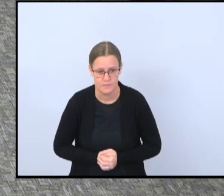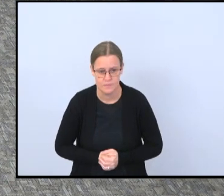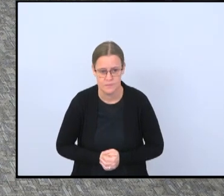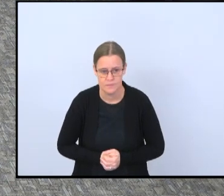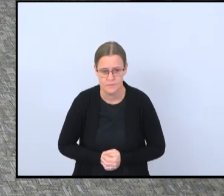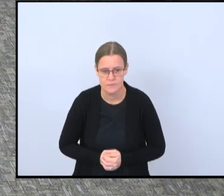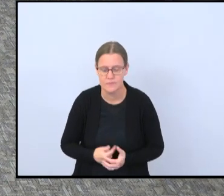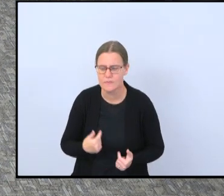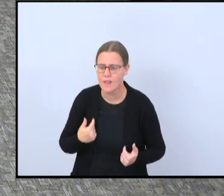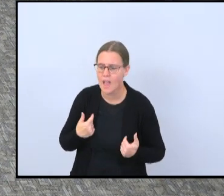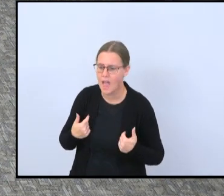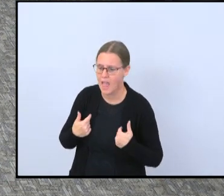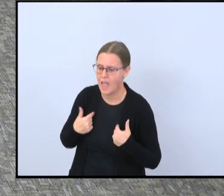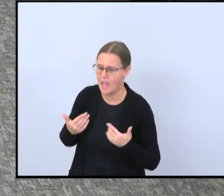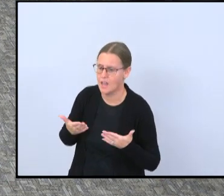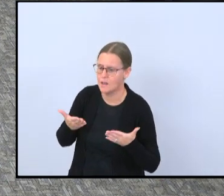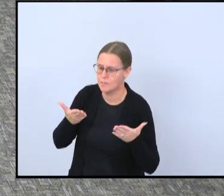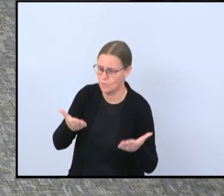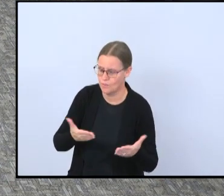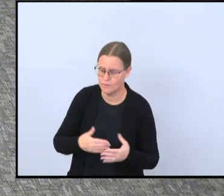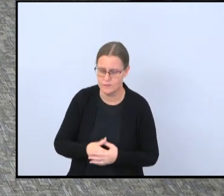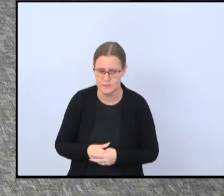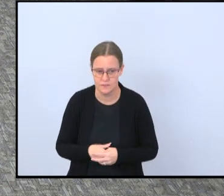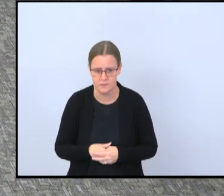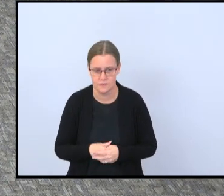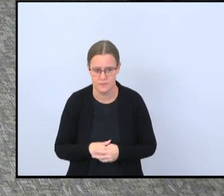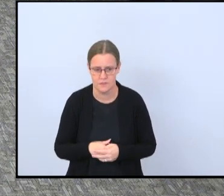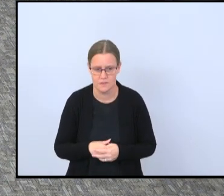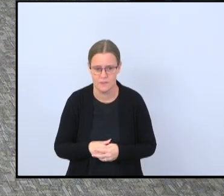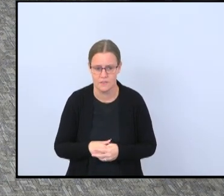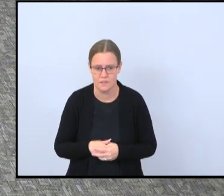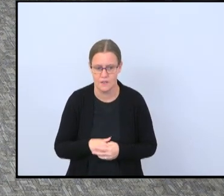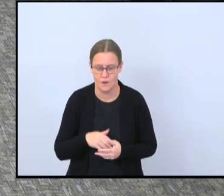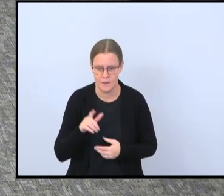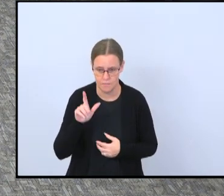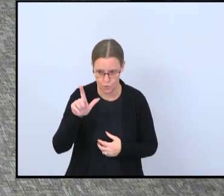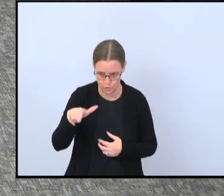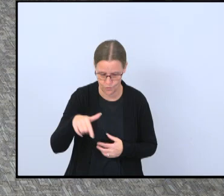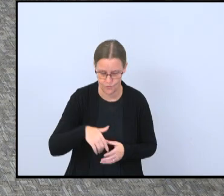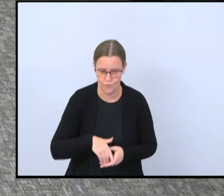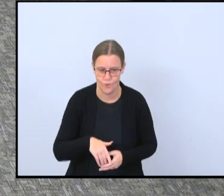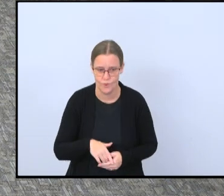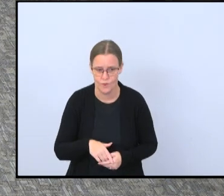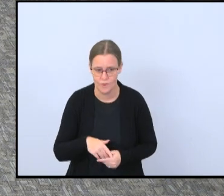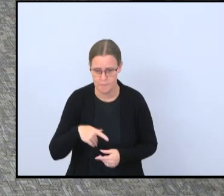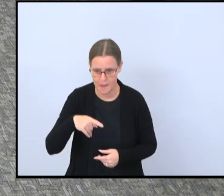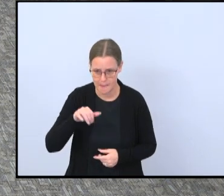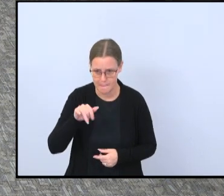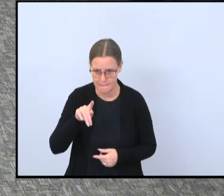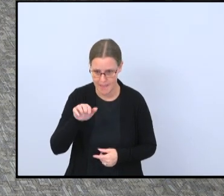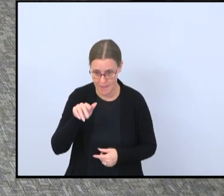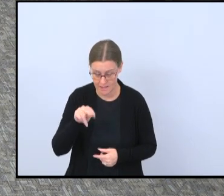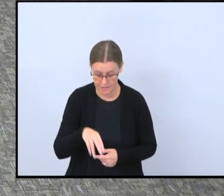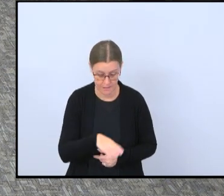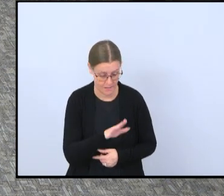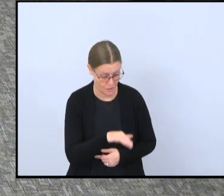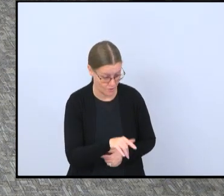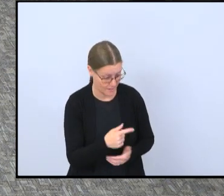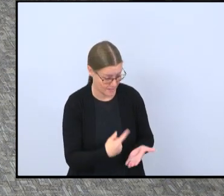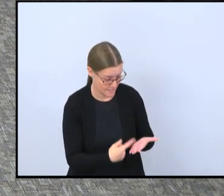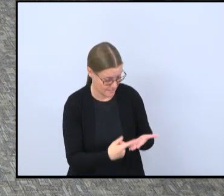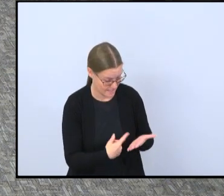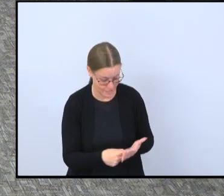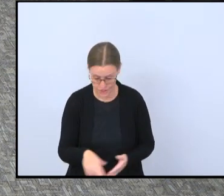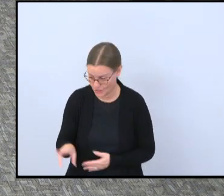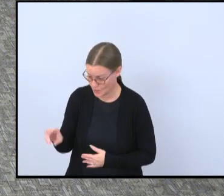I move. Thank you, Mr. Davis. Second by Mr. Patton. Is there any discussion, Mr. Grant? No.